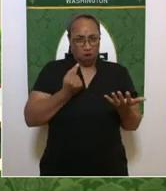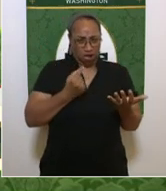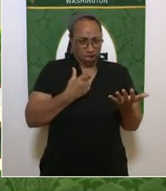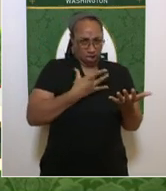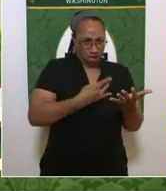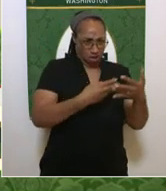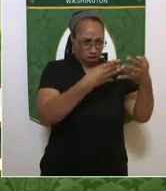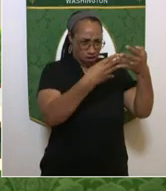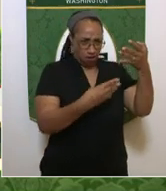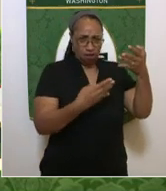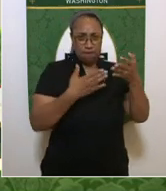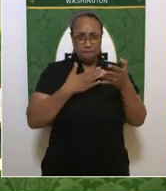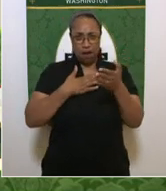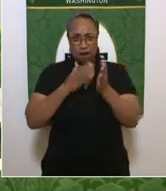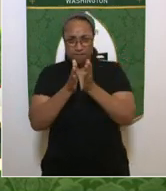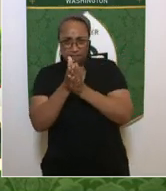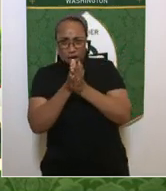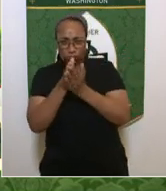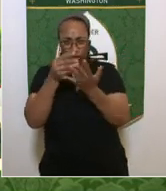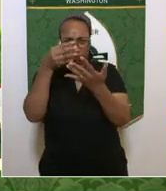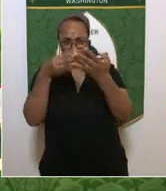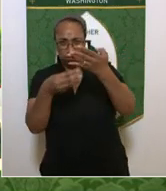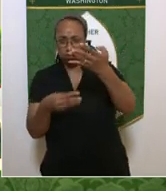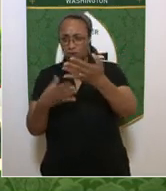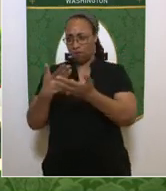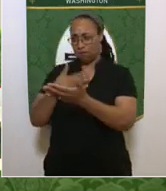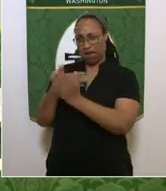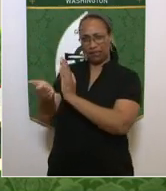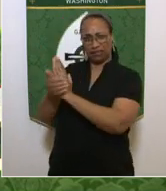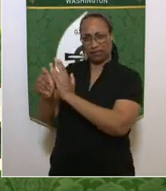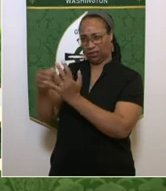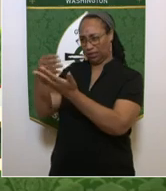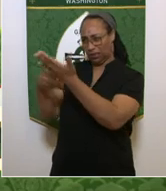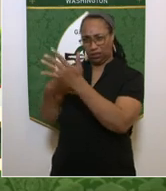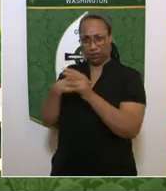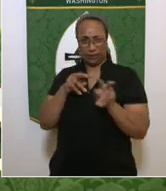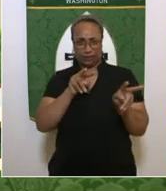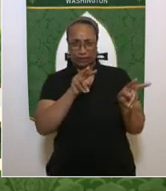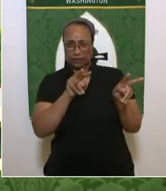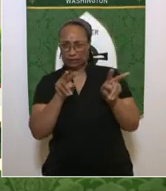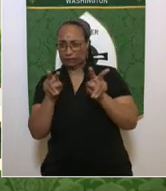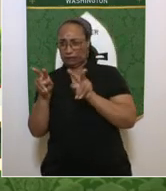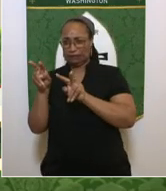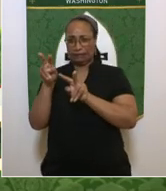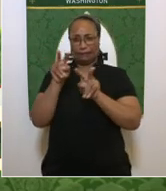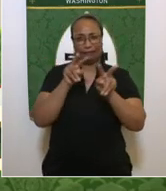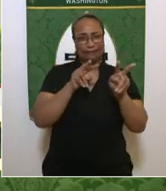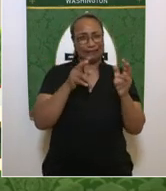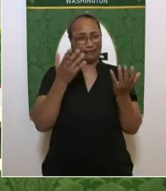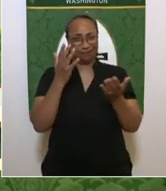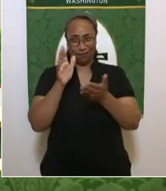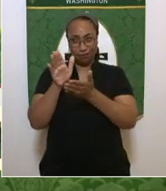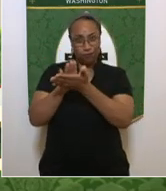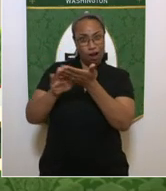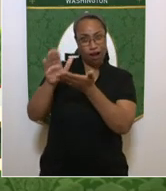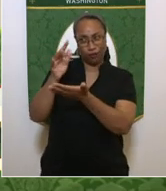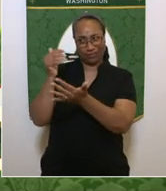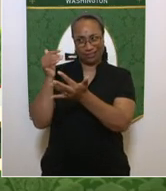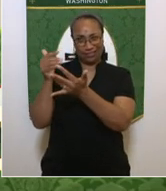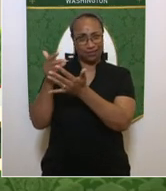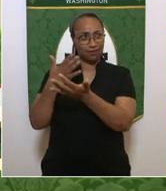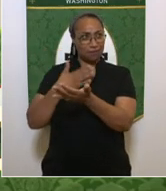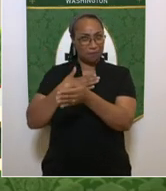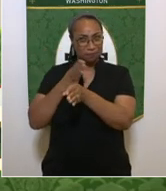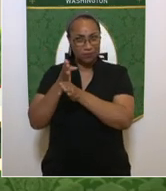mayor? What should I major in college? What should I be studying? And I frequently say the same